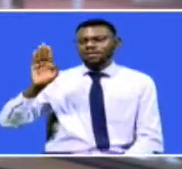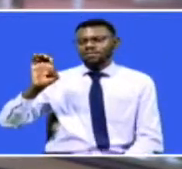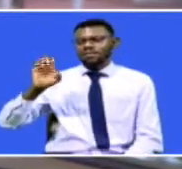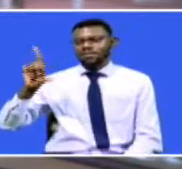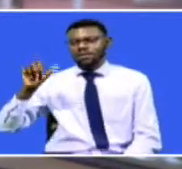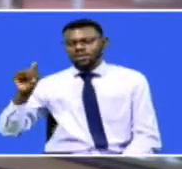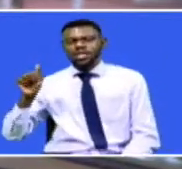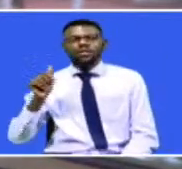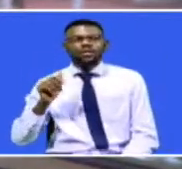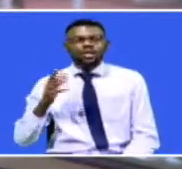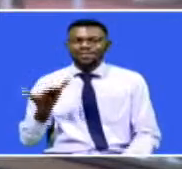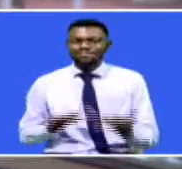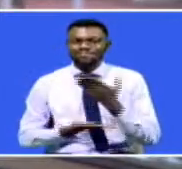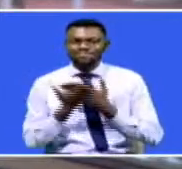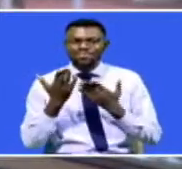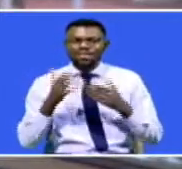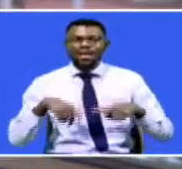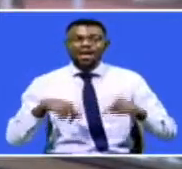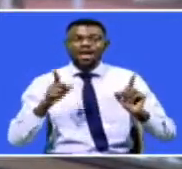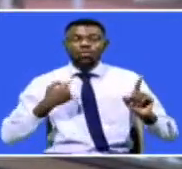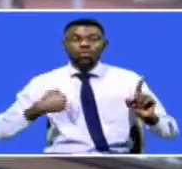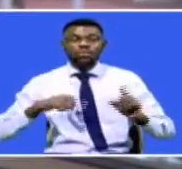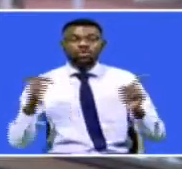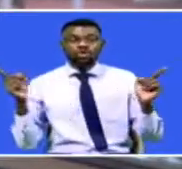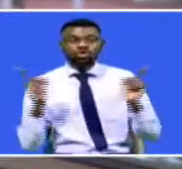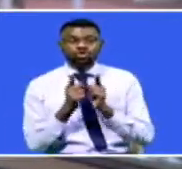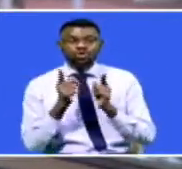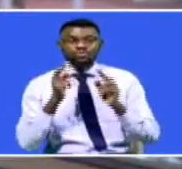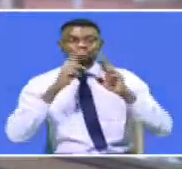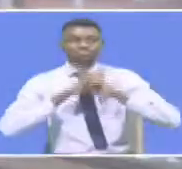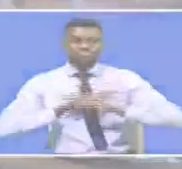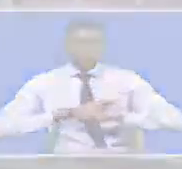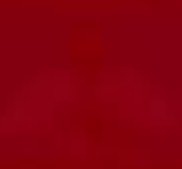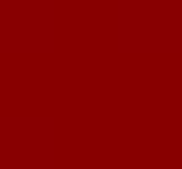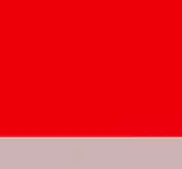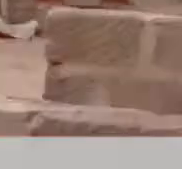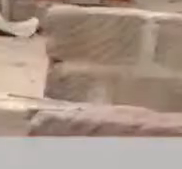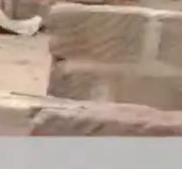to that conversation. Allow us to take a short break, but coming up,